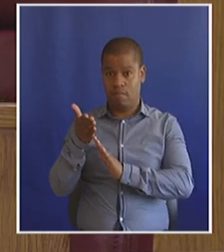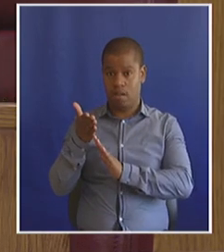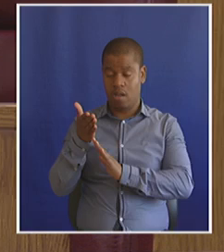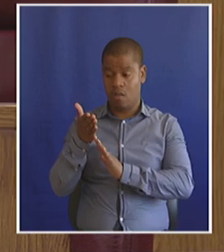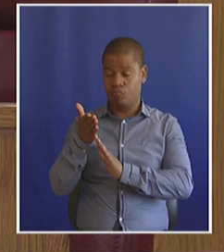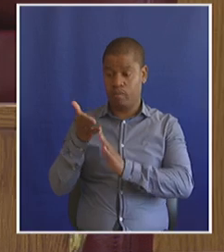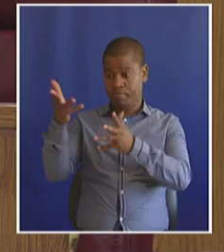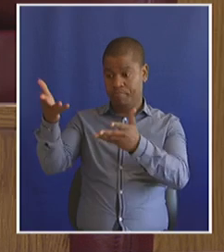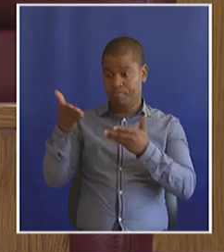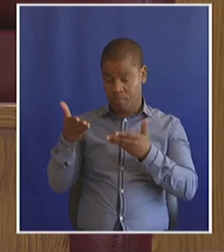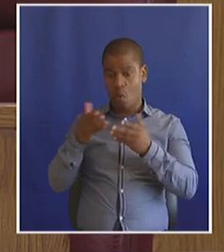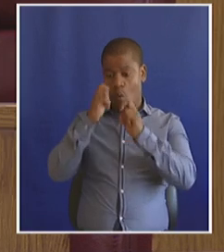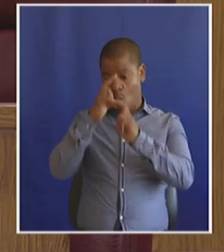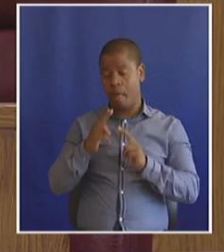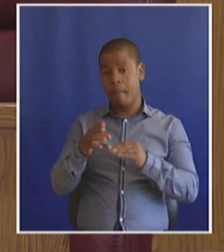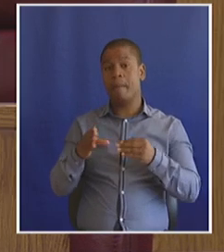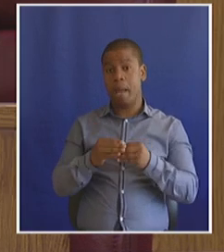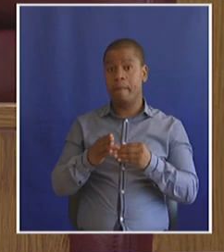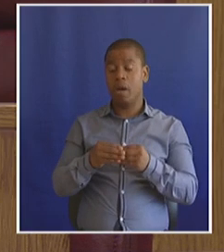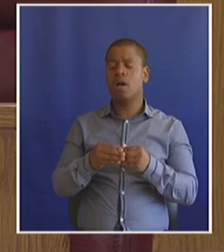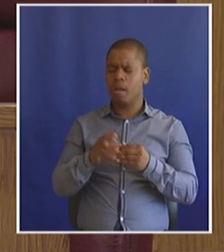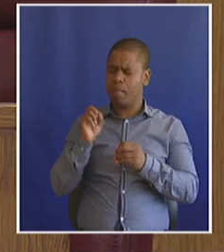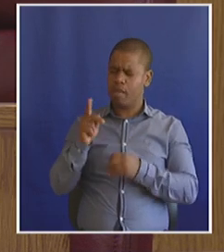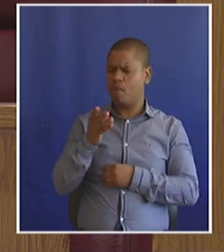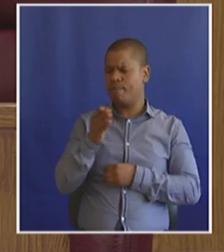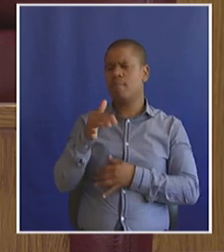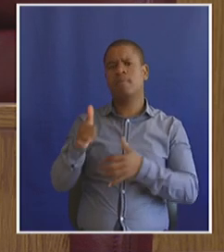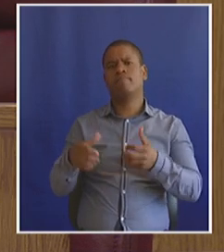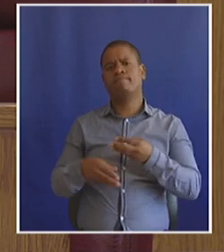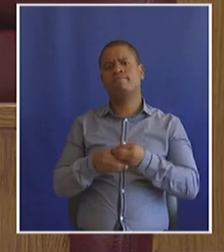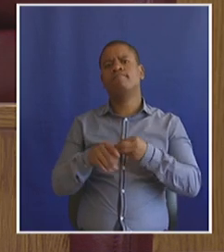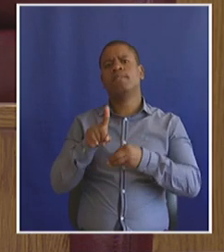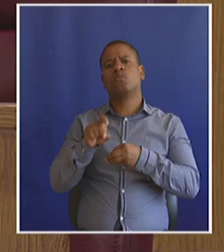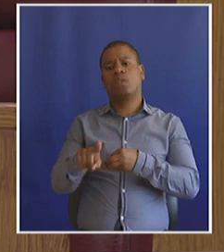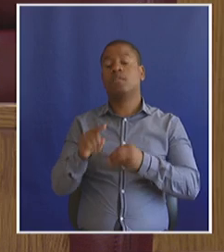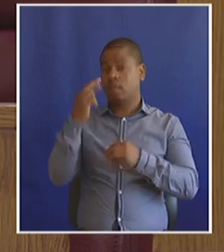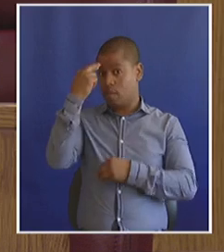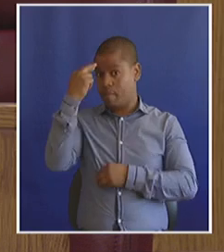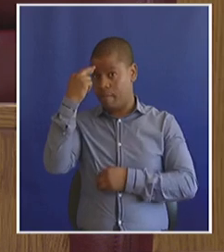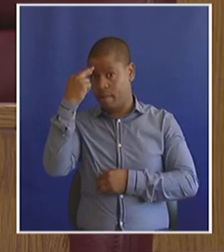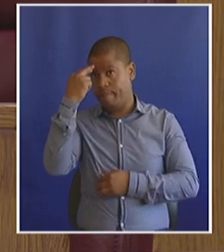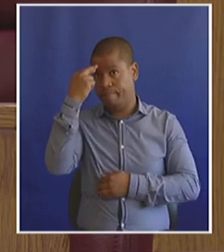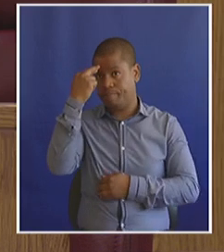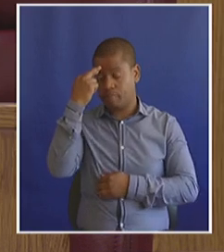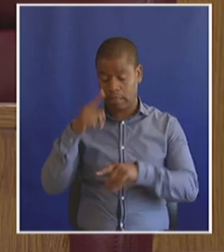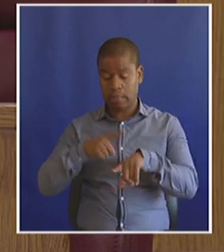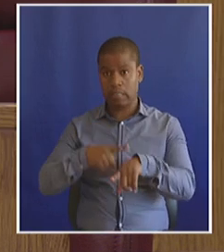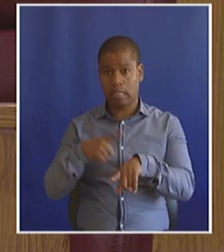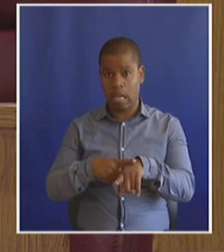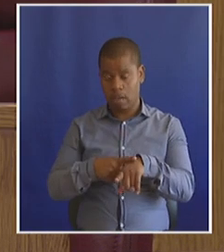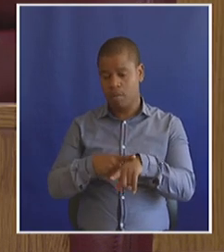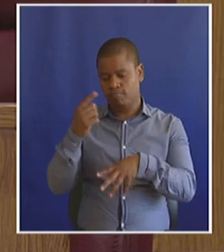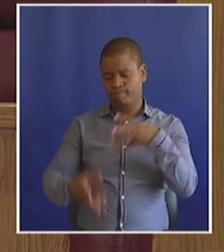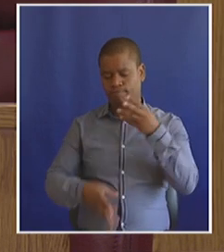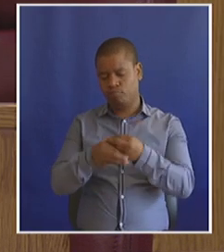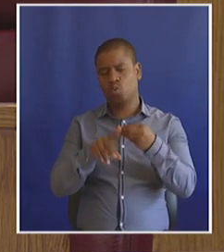allow the honorable members, if ever they have a supplementary question, to raise them. And remember, honorable members, time for raising the